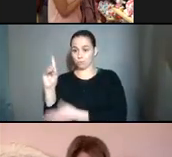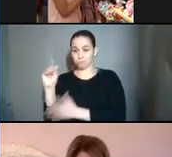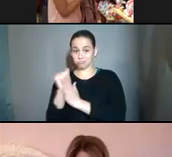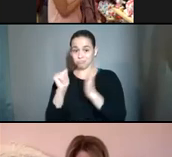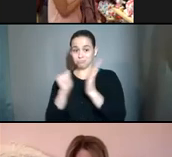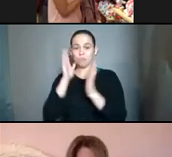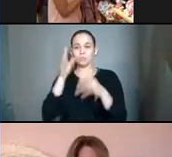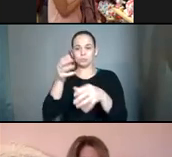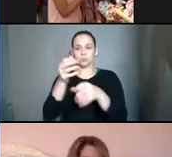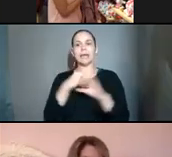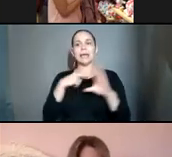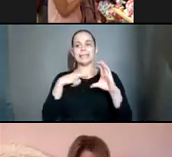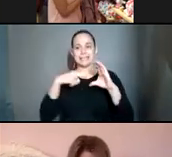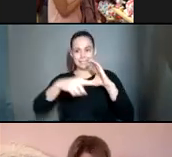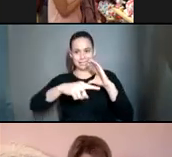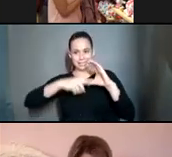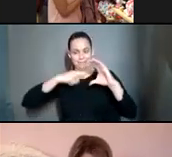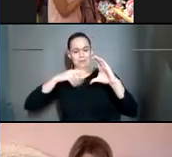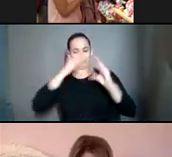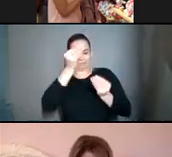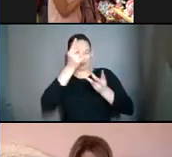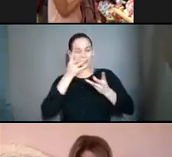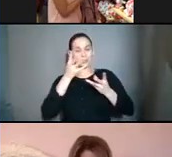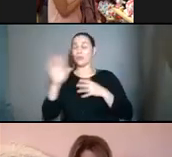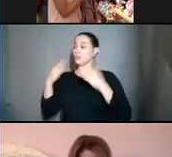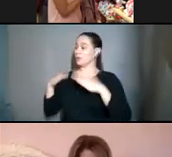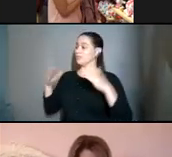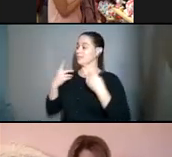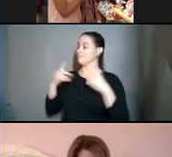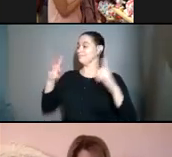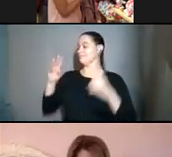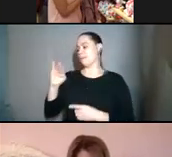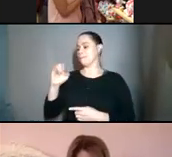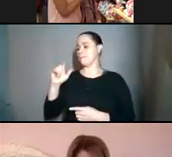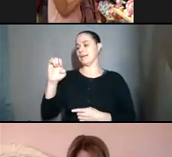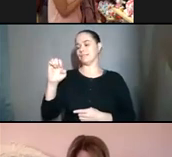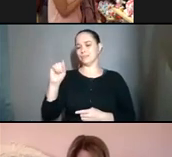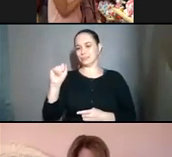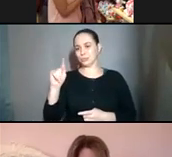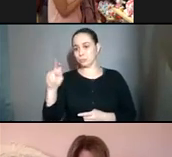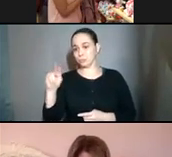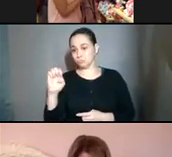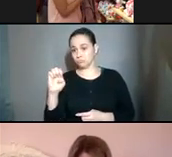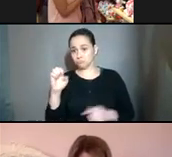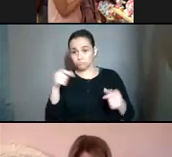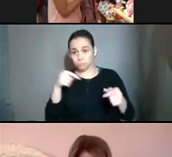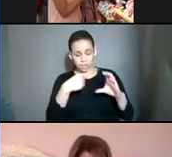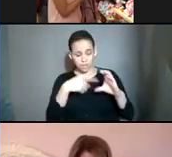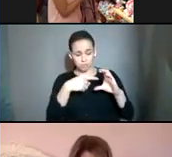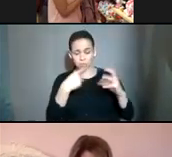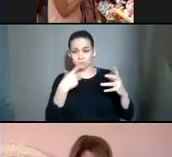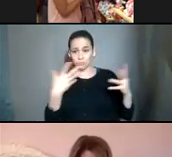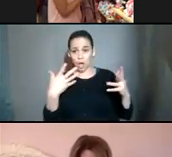when your child has reached a milestone. The email will give you a summary of your child's